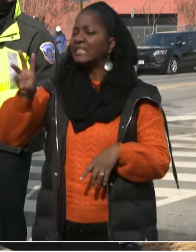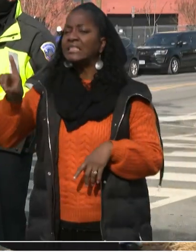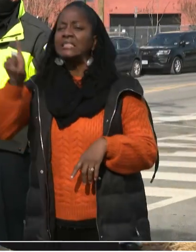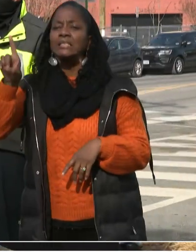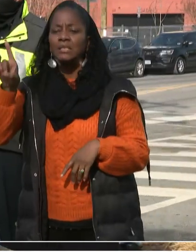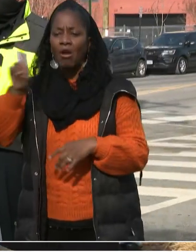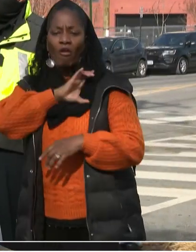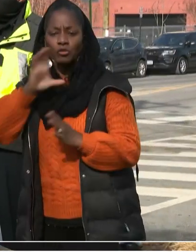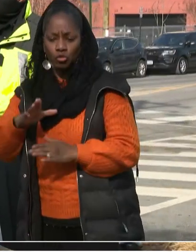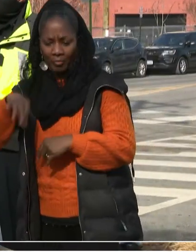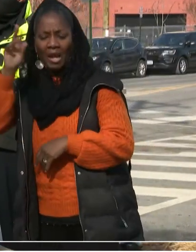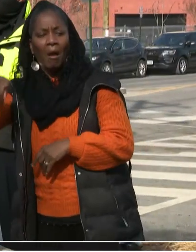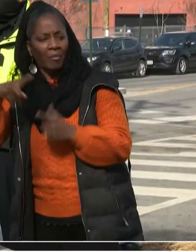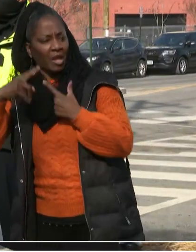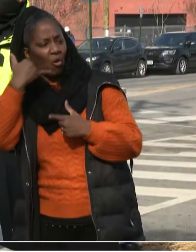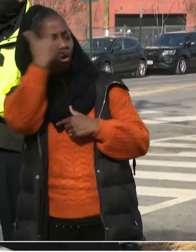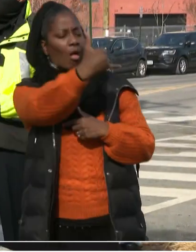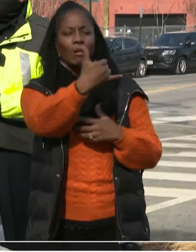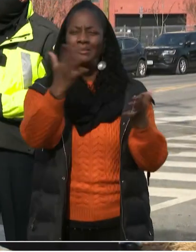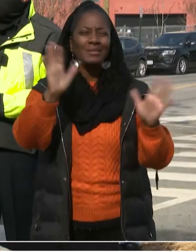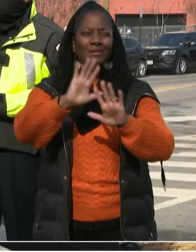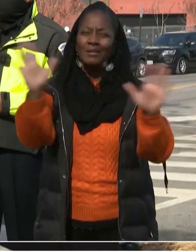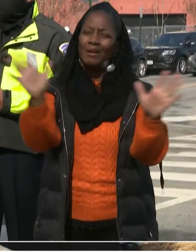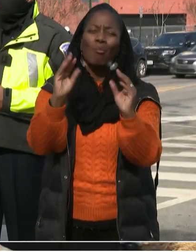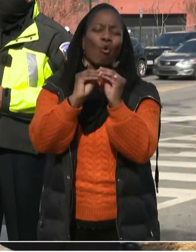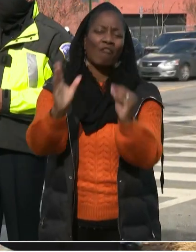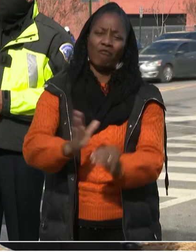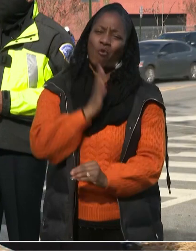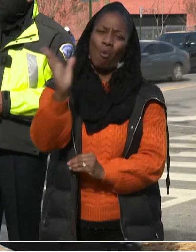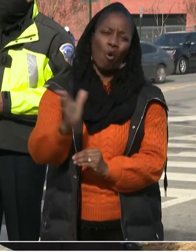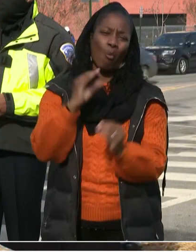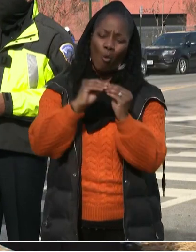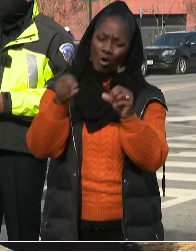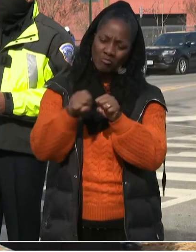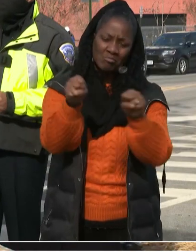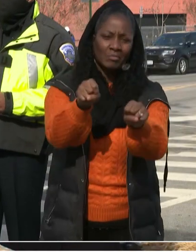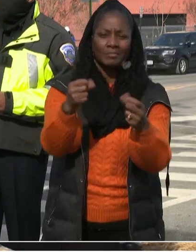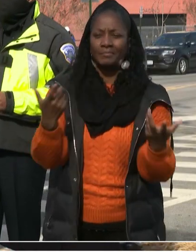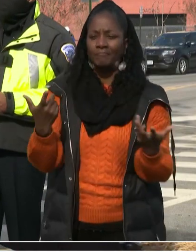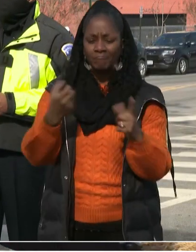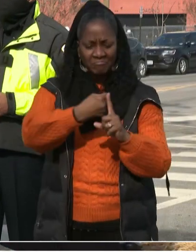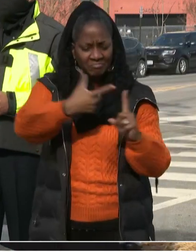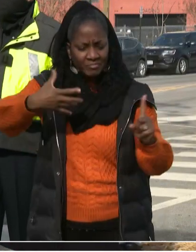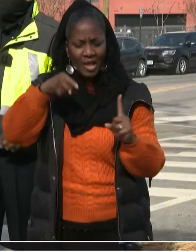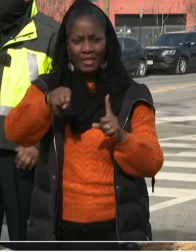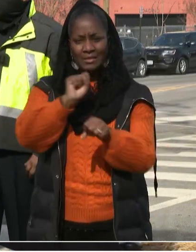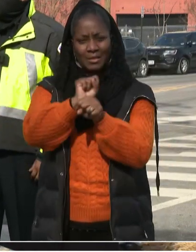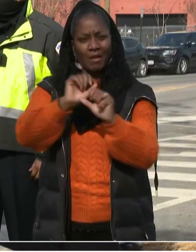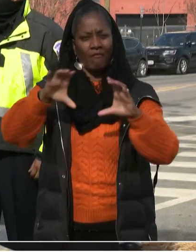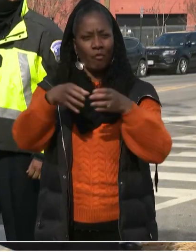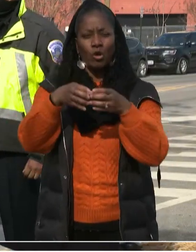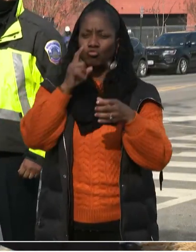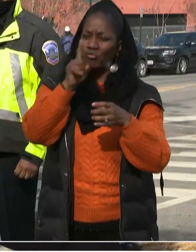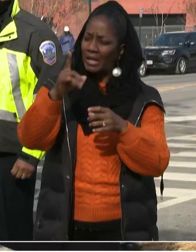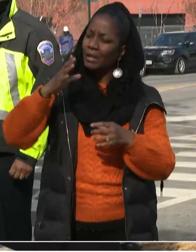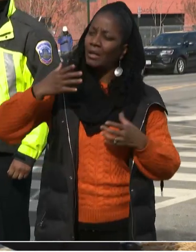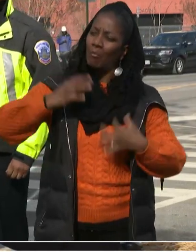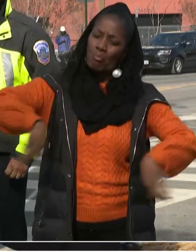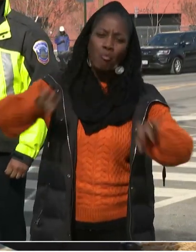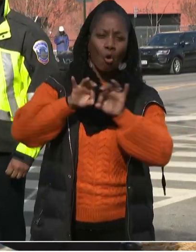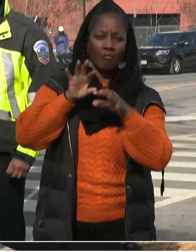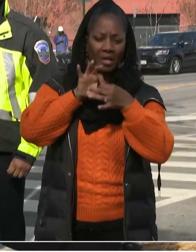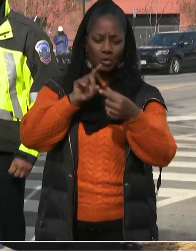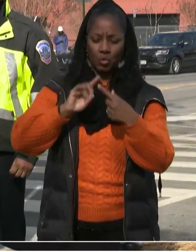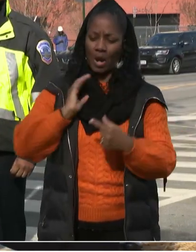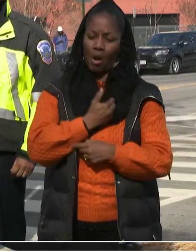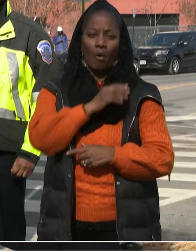calls an officer in the county kind of thing. And we have to be more formal than that. So the expansion of the task force is a big thing for the Metropolitan Police Department because